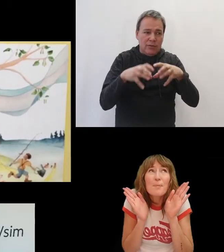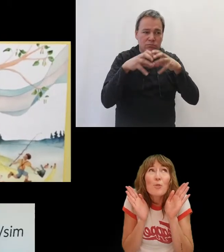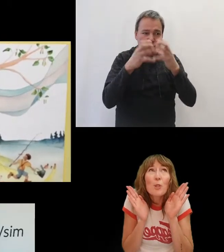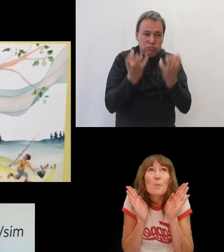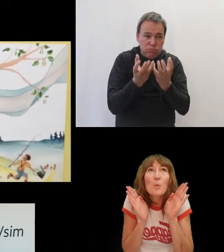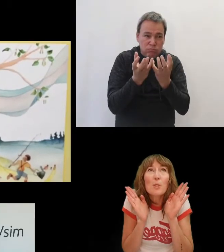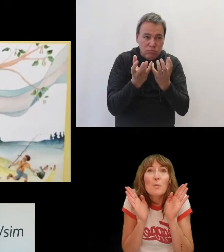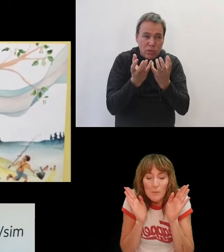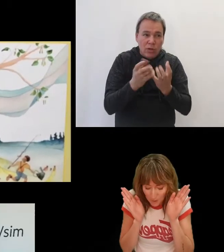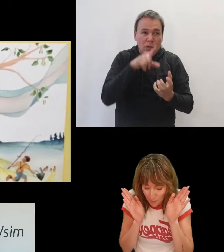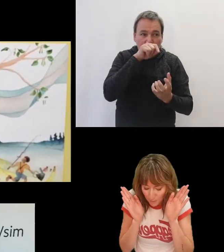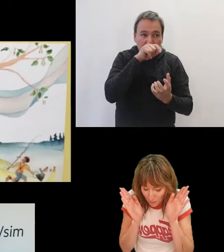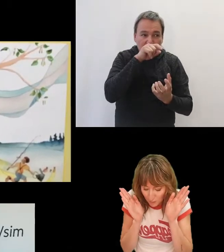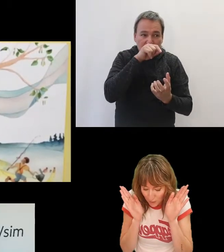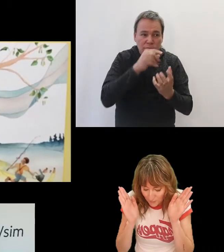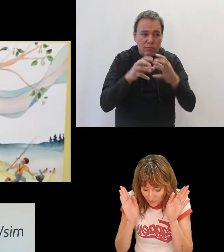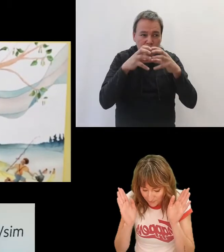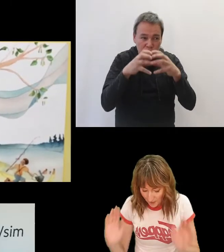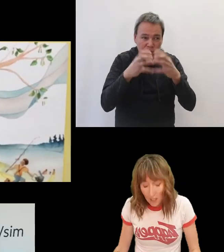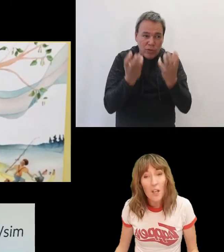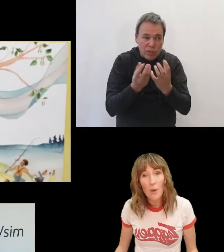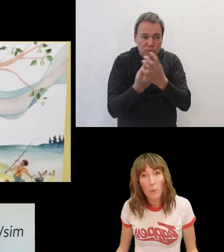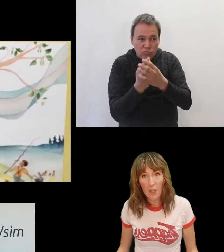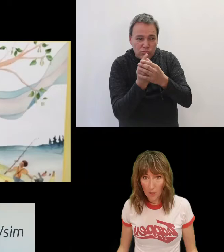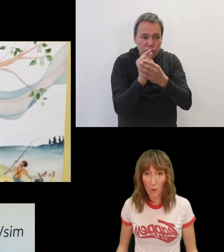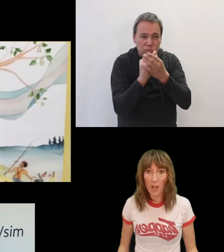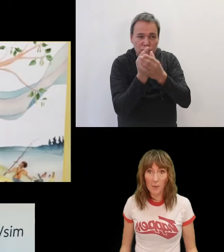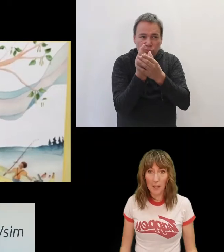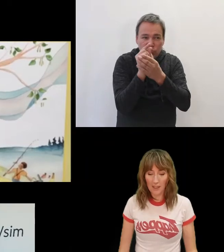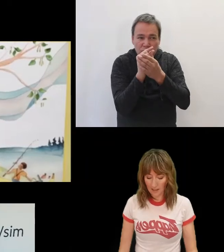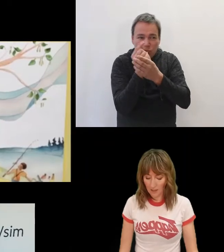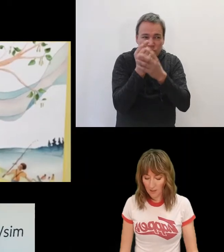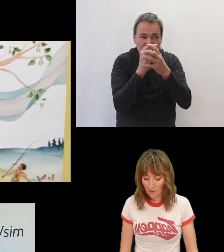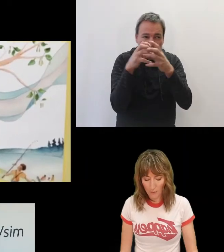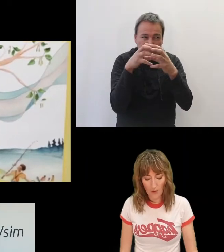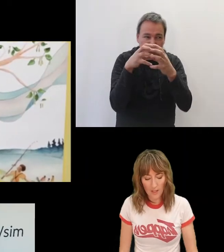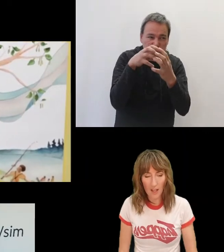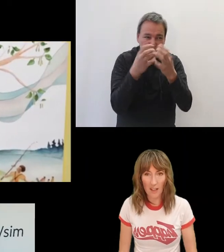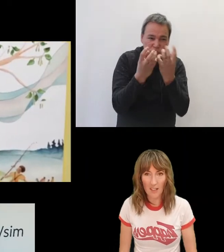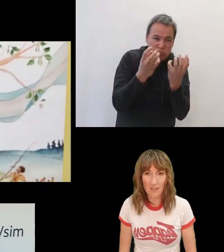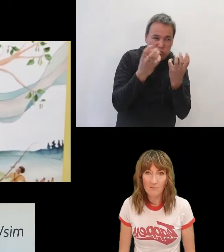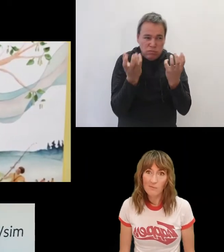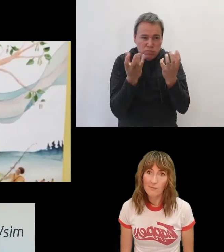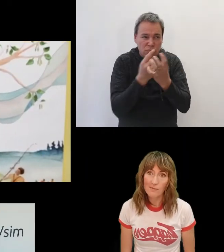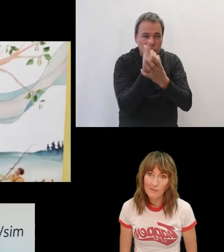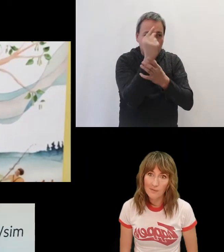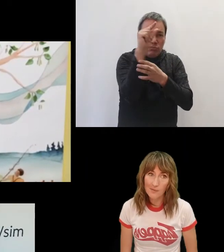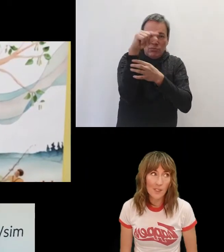chirp, chirp, chirp, chirp, chirp, chirp, chirp, chirp, chirp. We go on a picnic for the day.